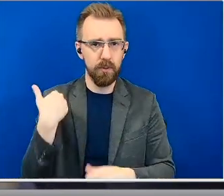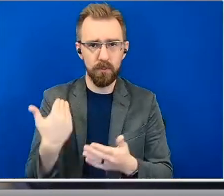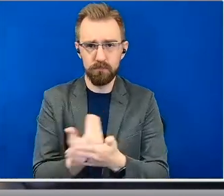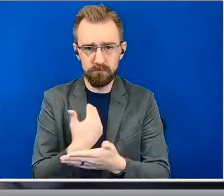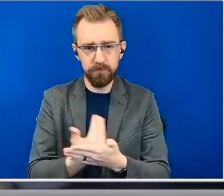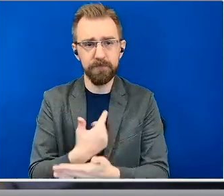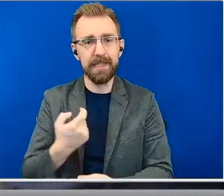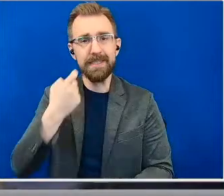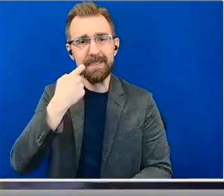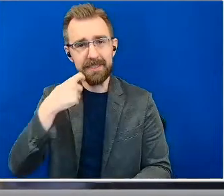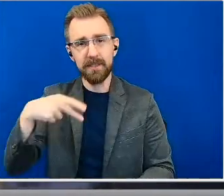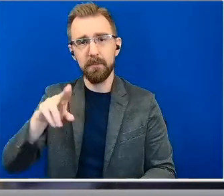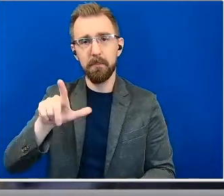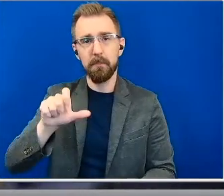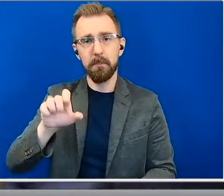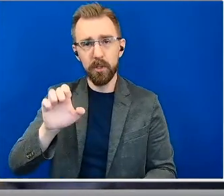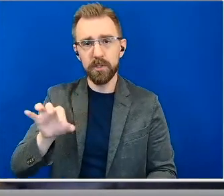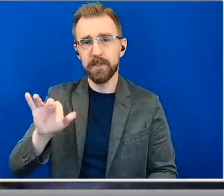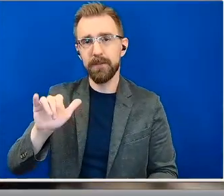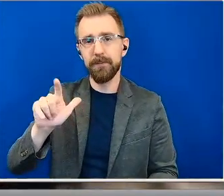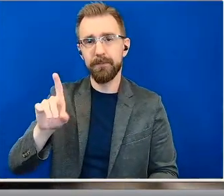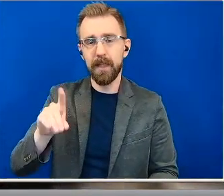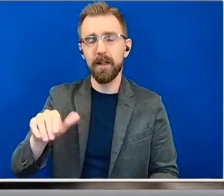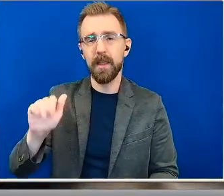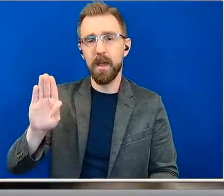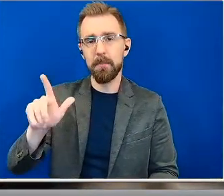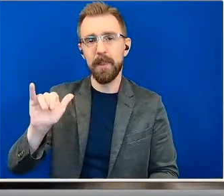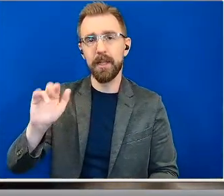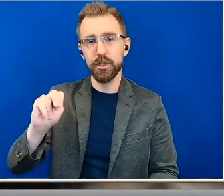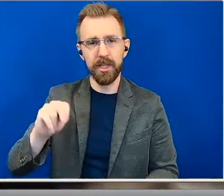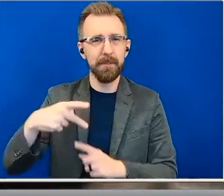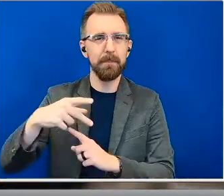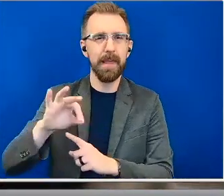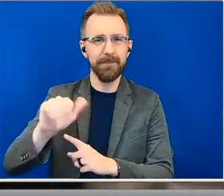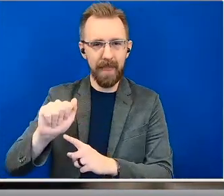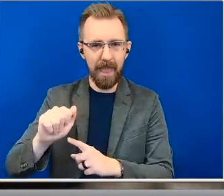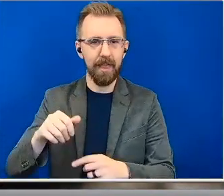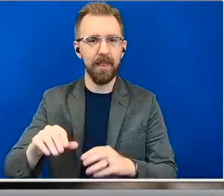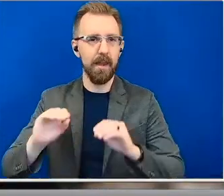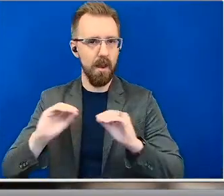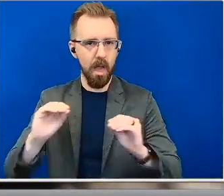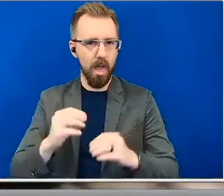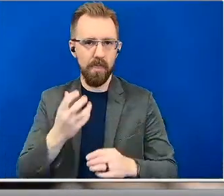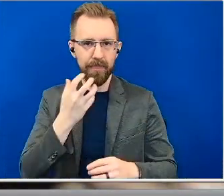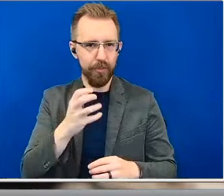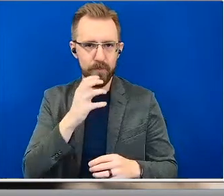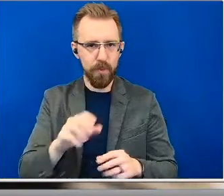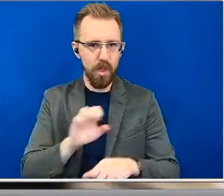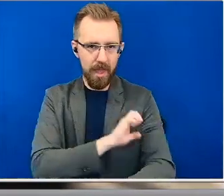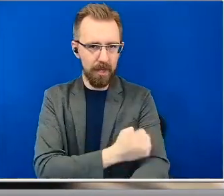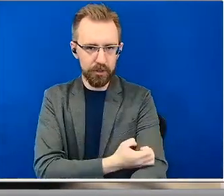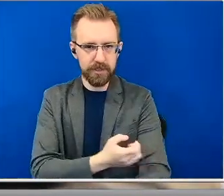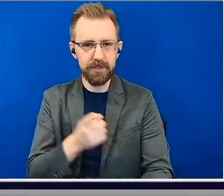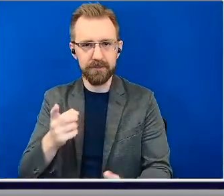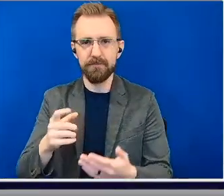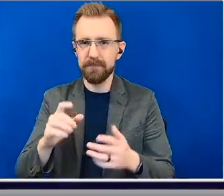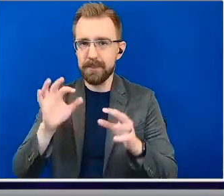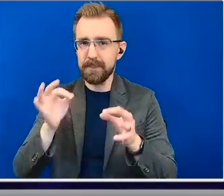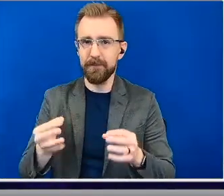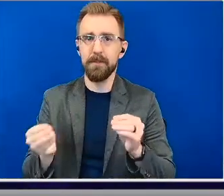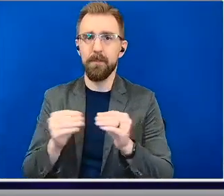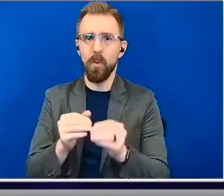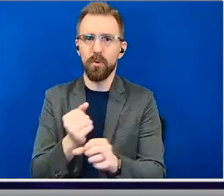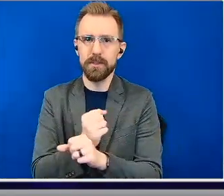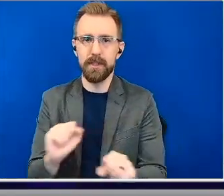field ablation, which is non-thermal energy, where it is definitely much more safer than any